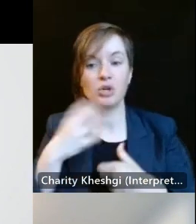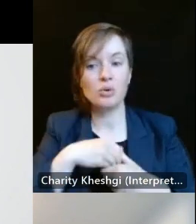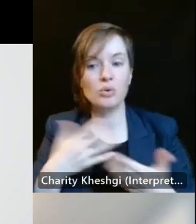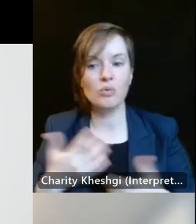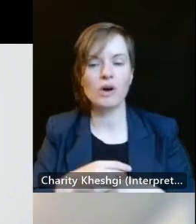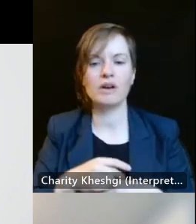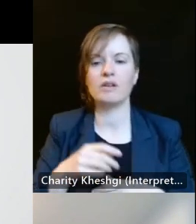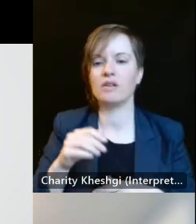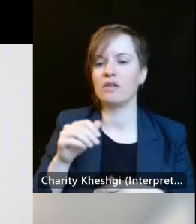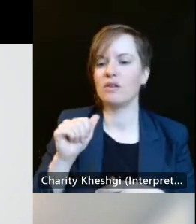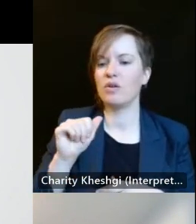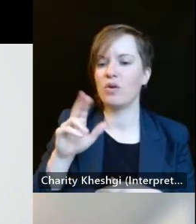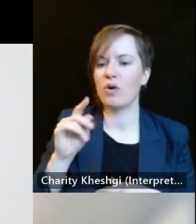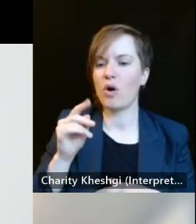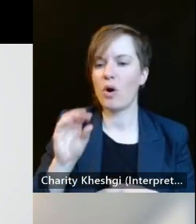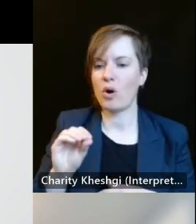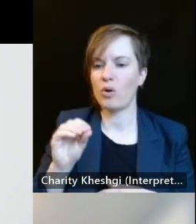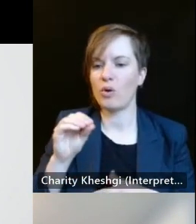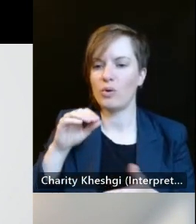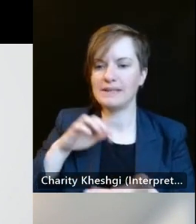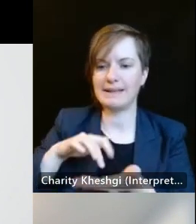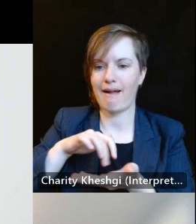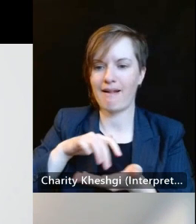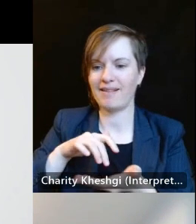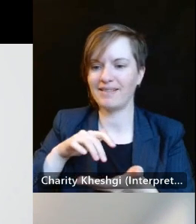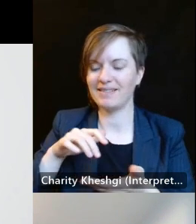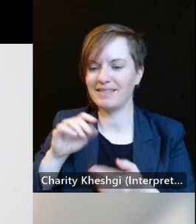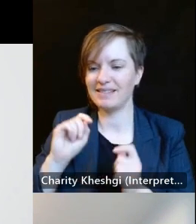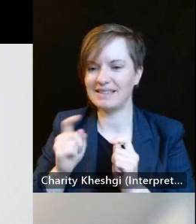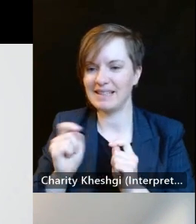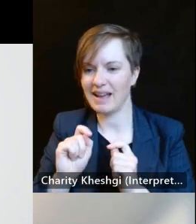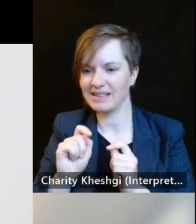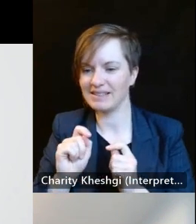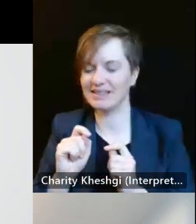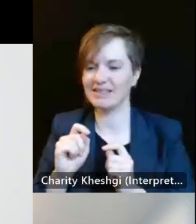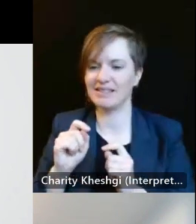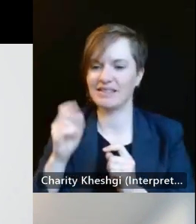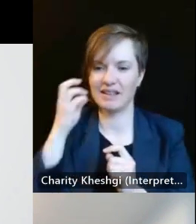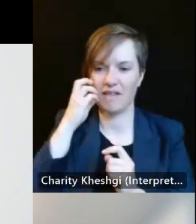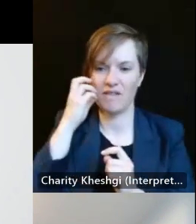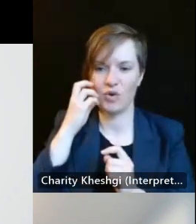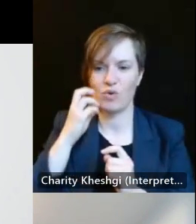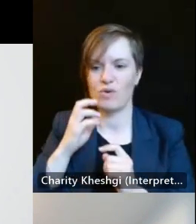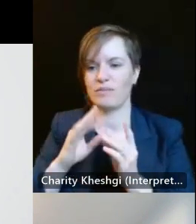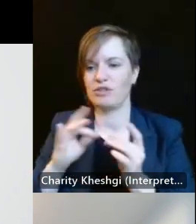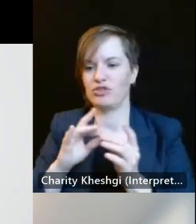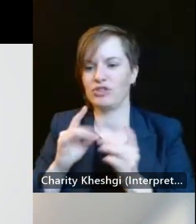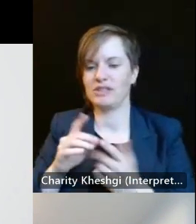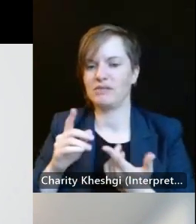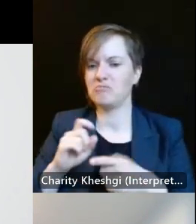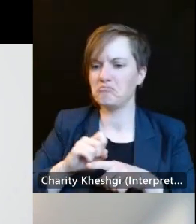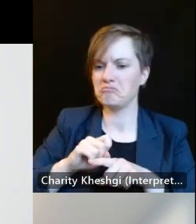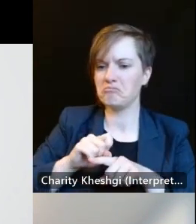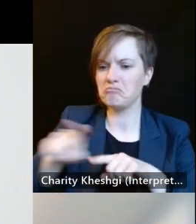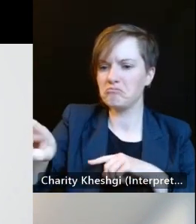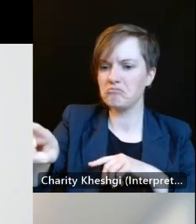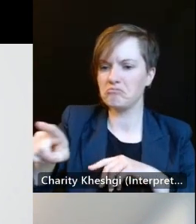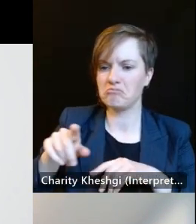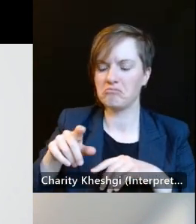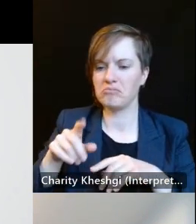telephone messages to pre-registered individuals who are deaf or hard of hearing, text